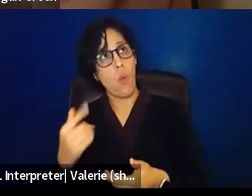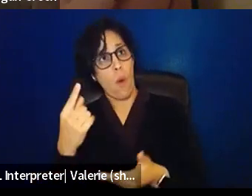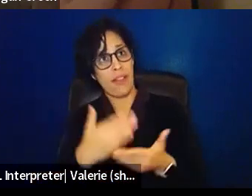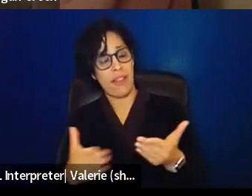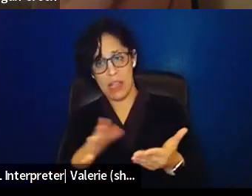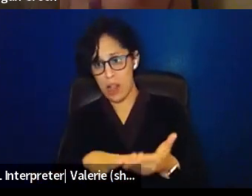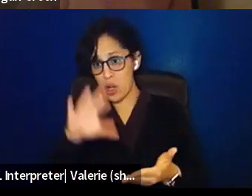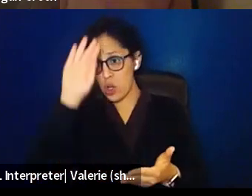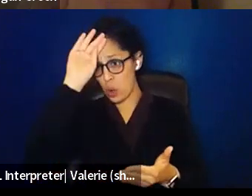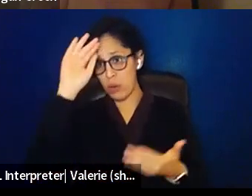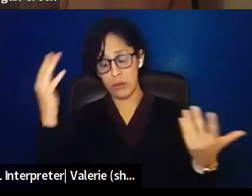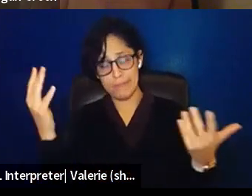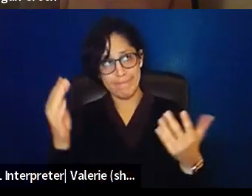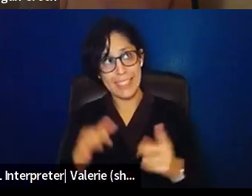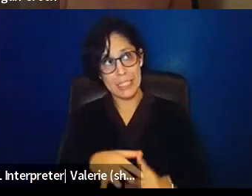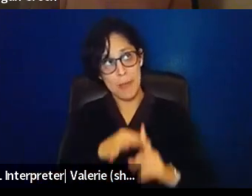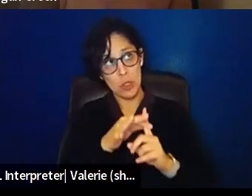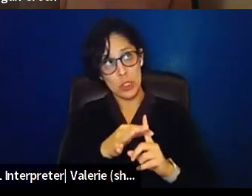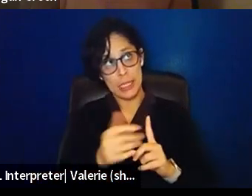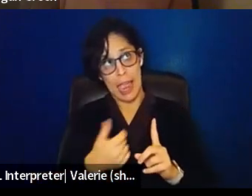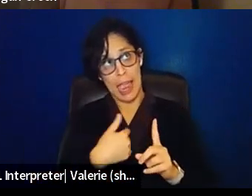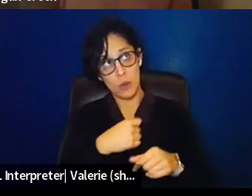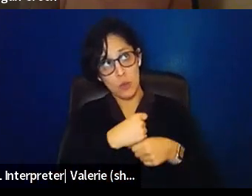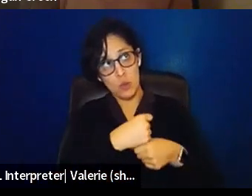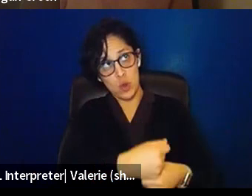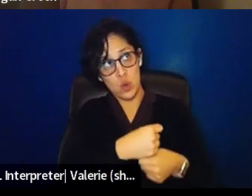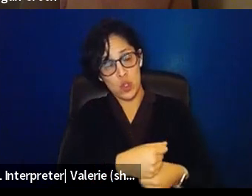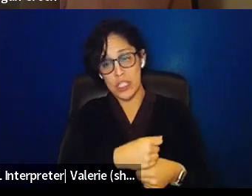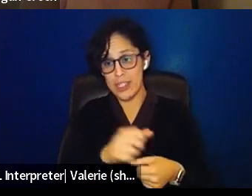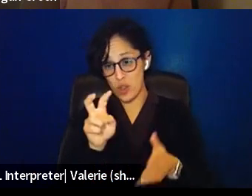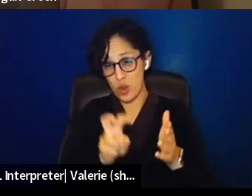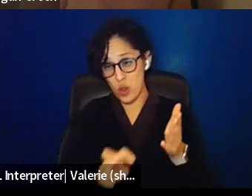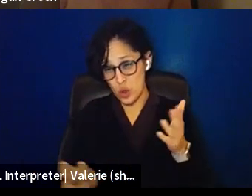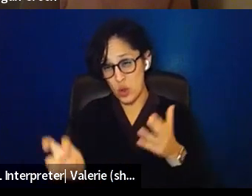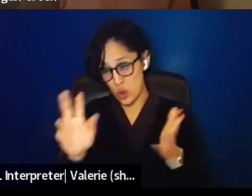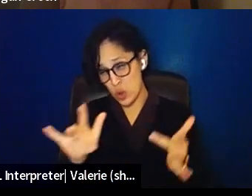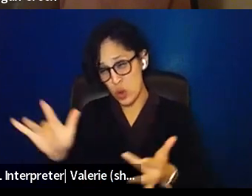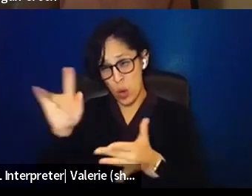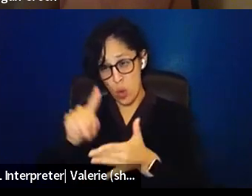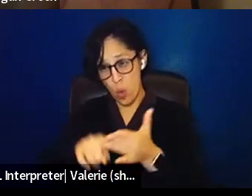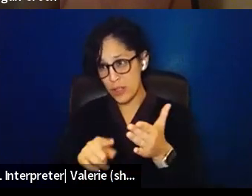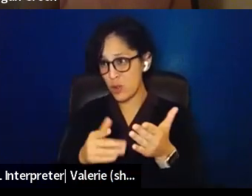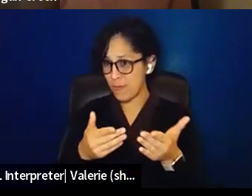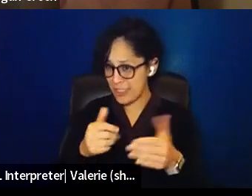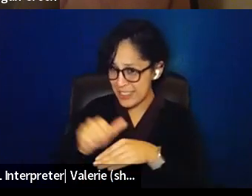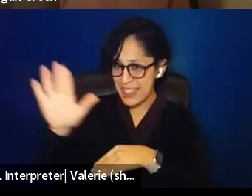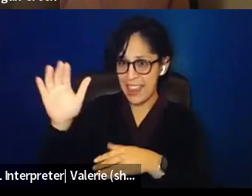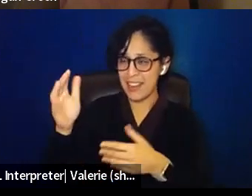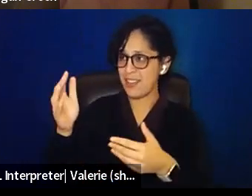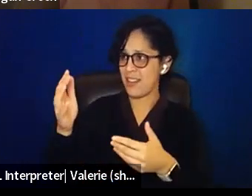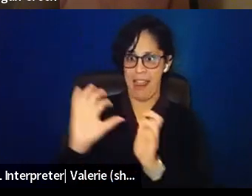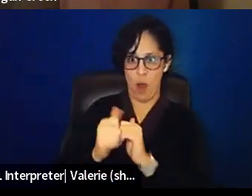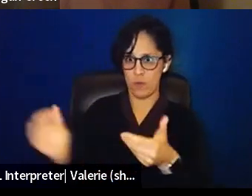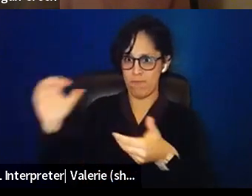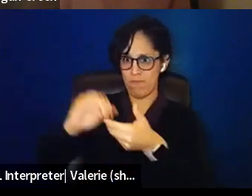were producing the tour of what to send up and starting to work with other companies, is